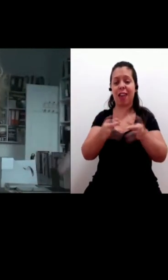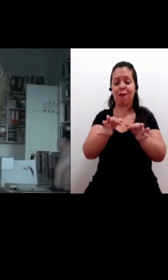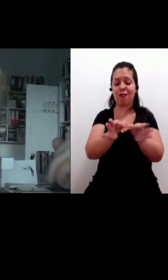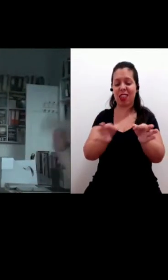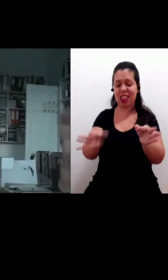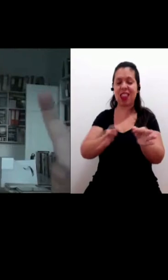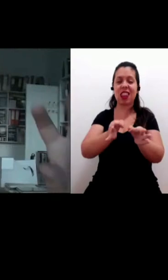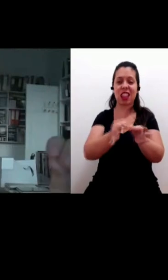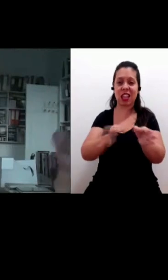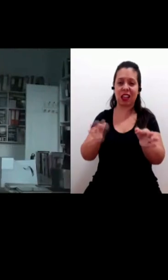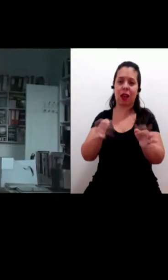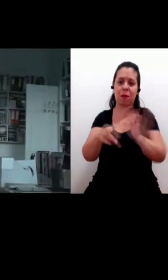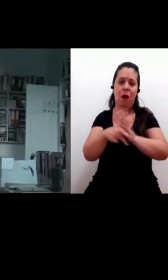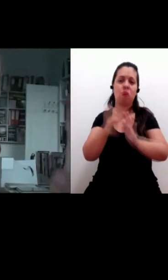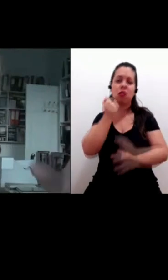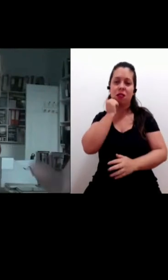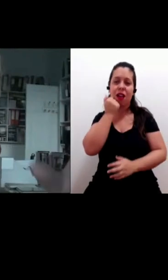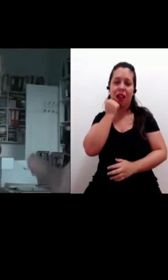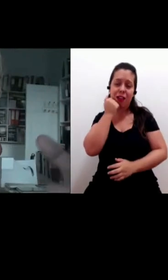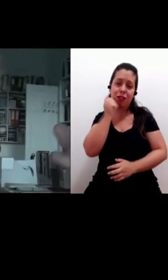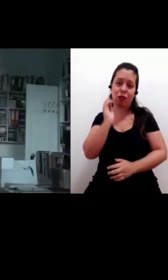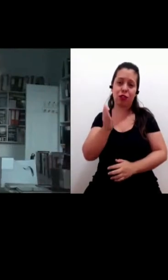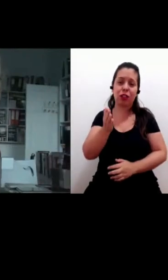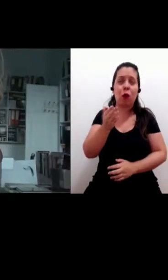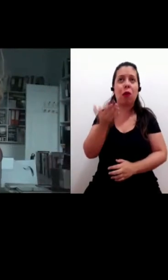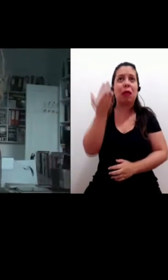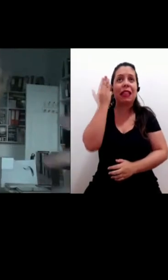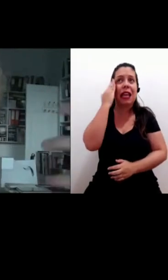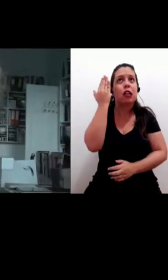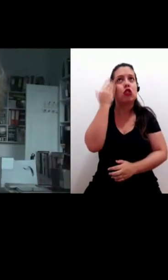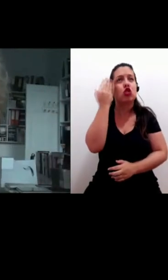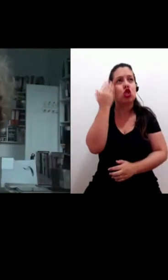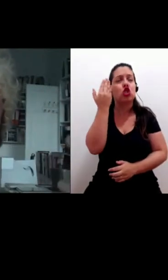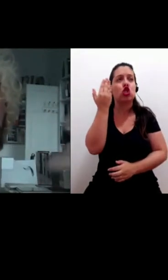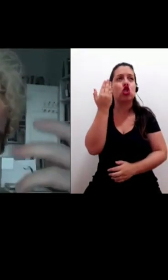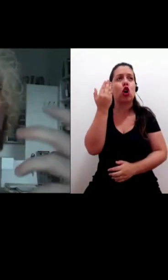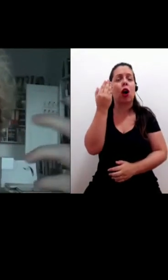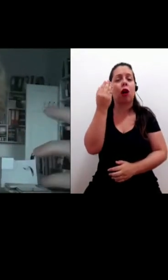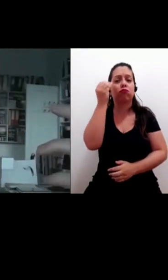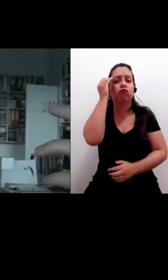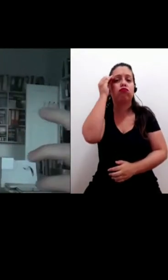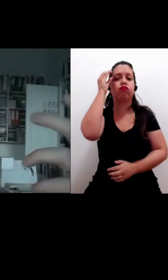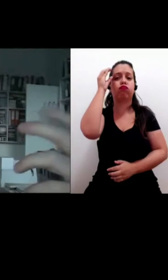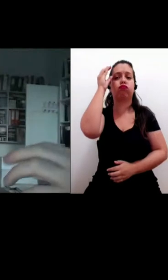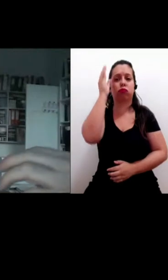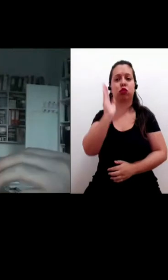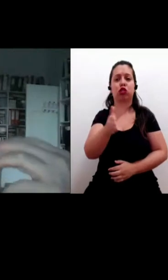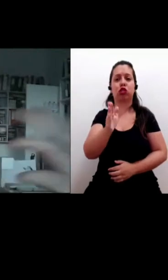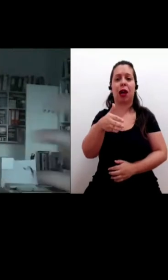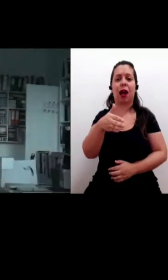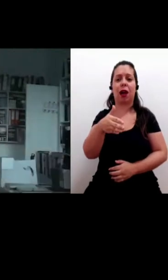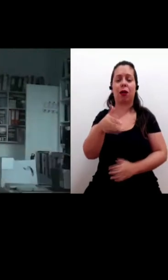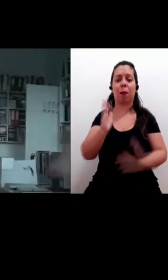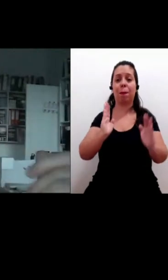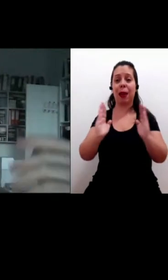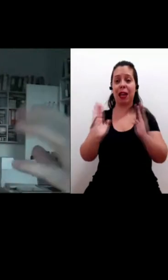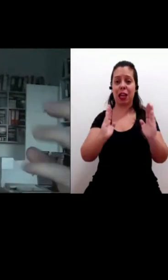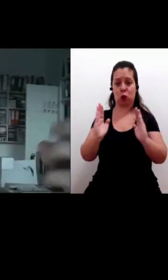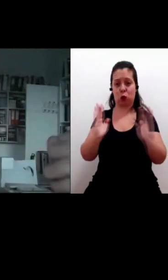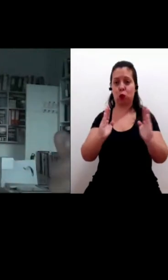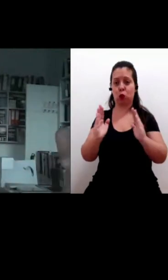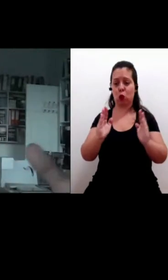so I had a little starting or understanding of the era of the atomic